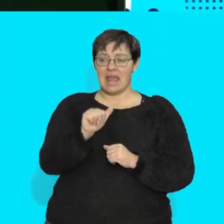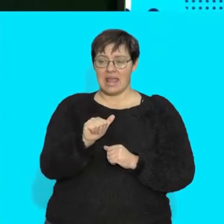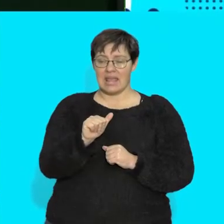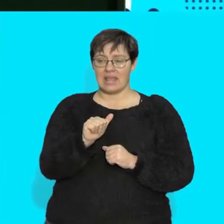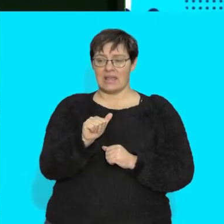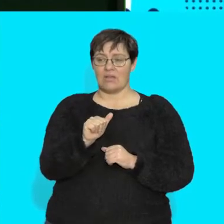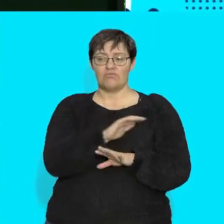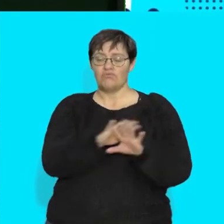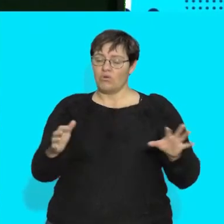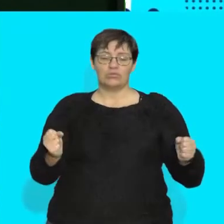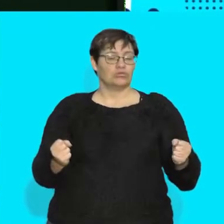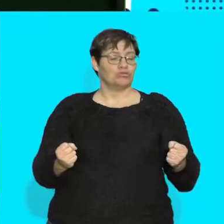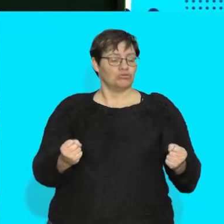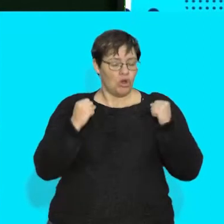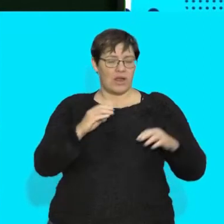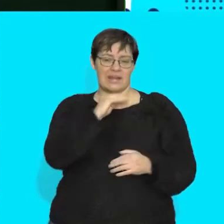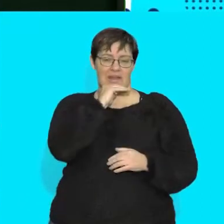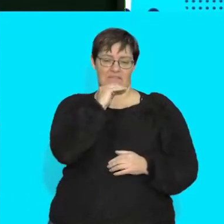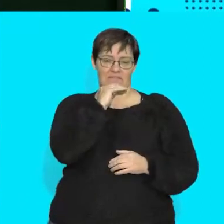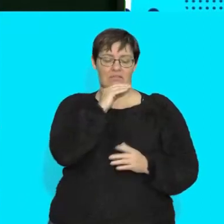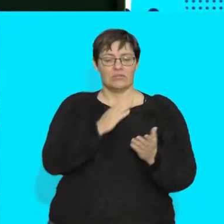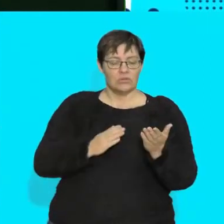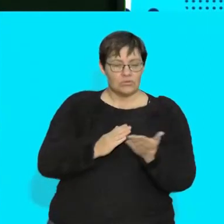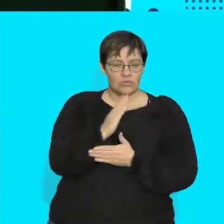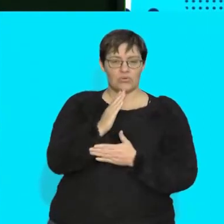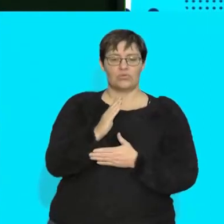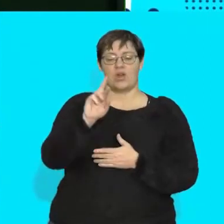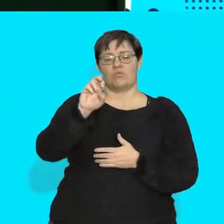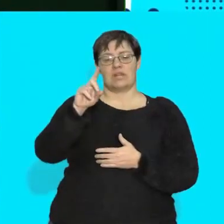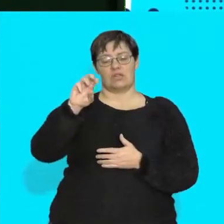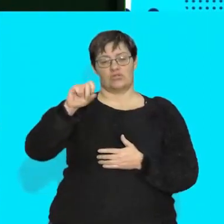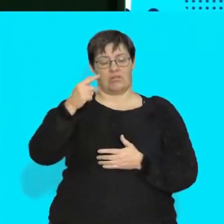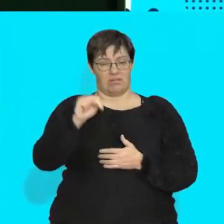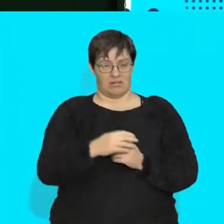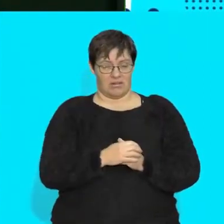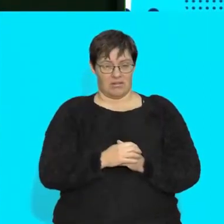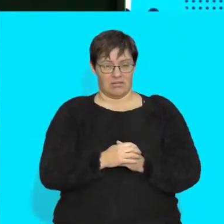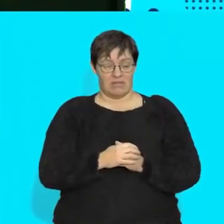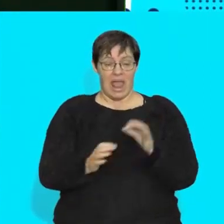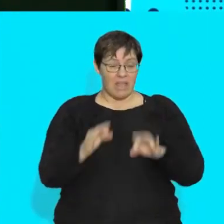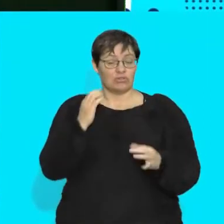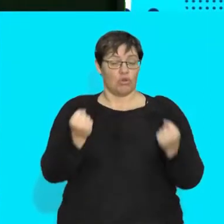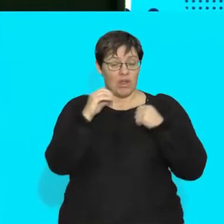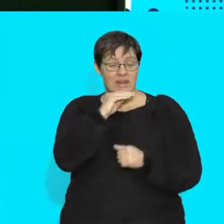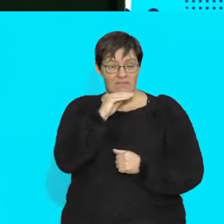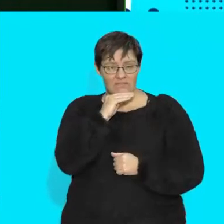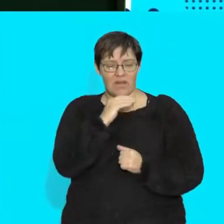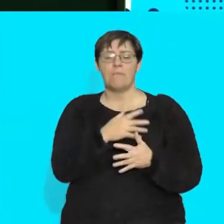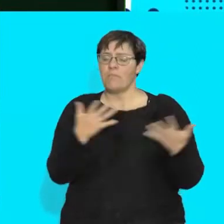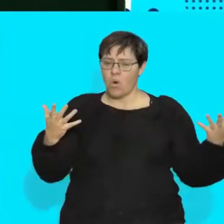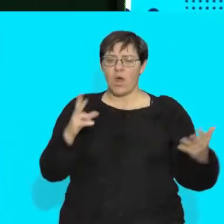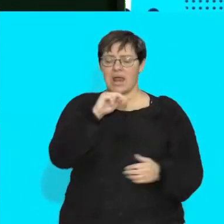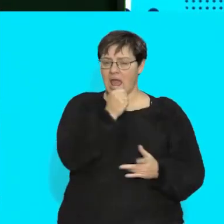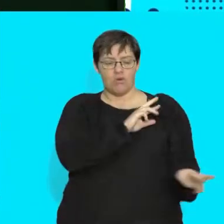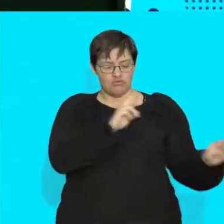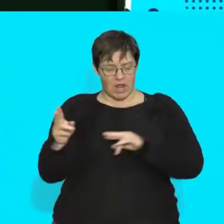sodium ions are not strong enough to undergo oxidation, reduction. If they did, the